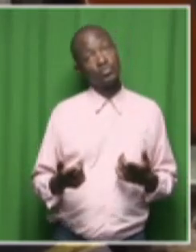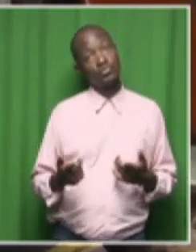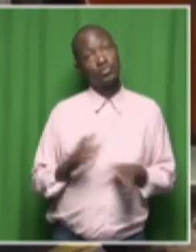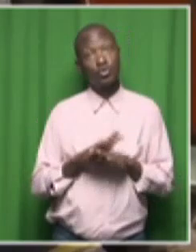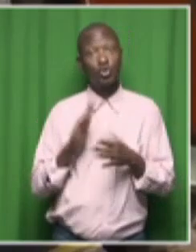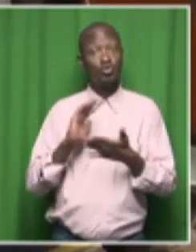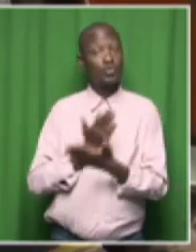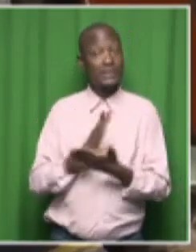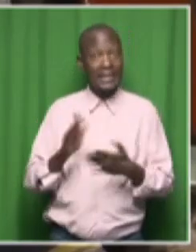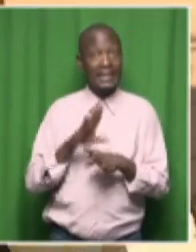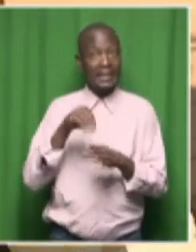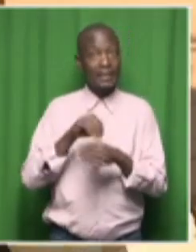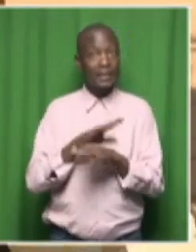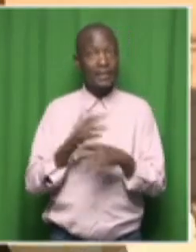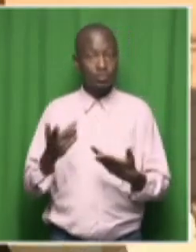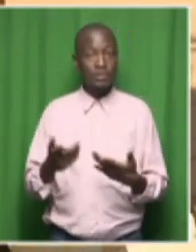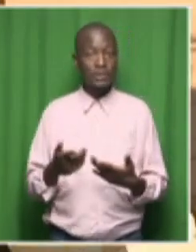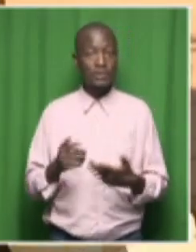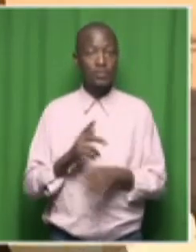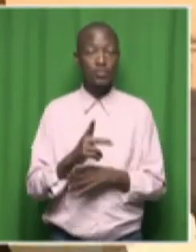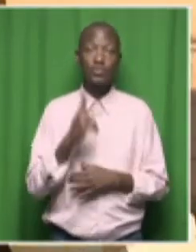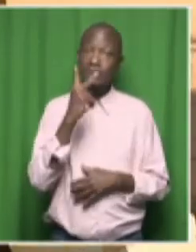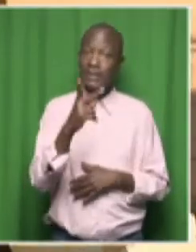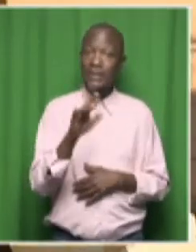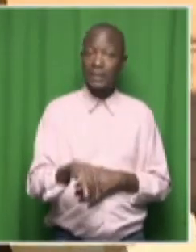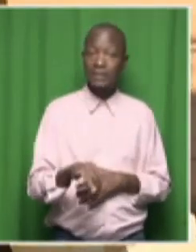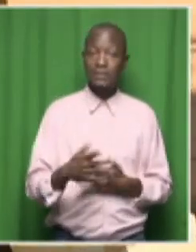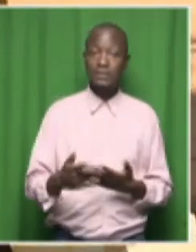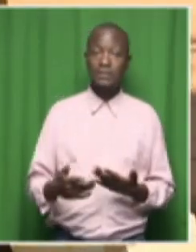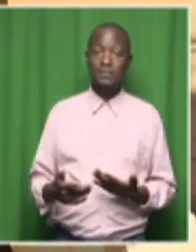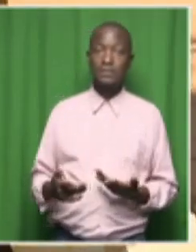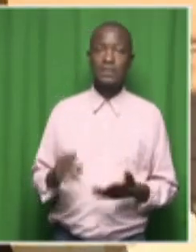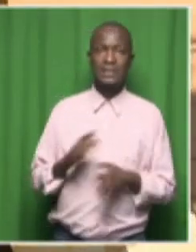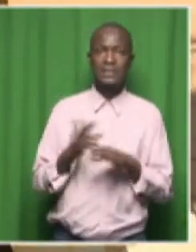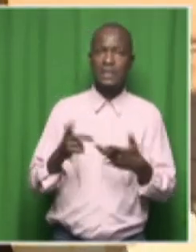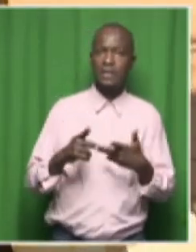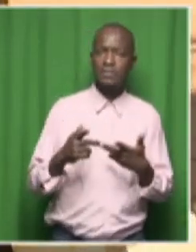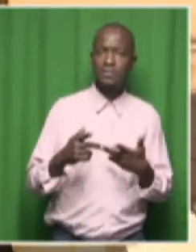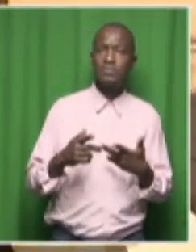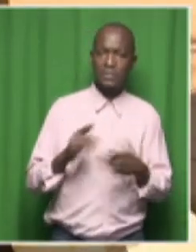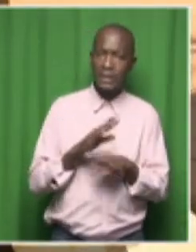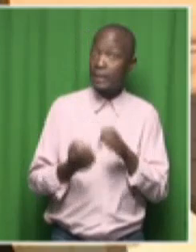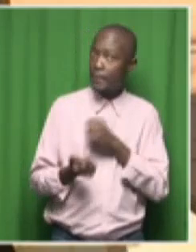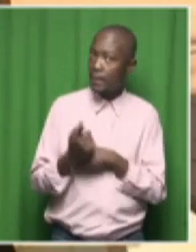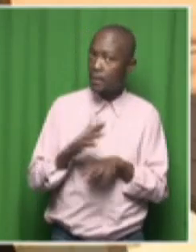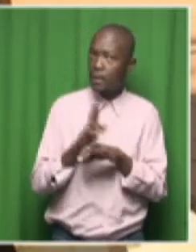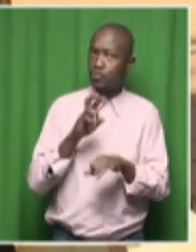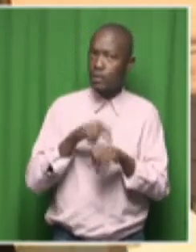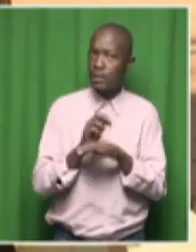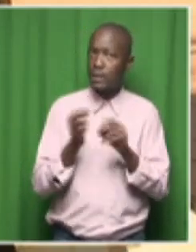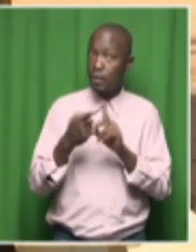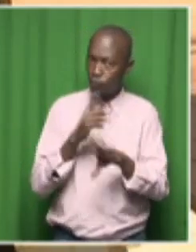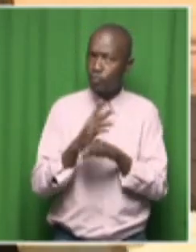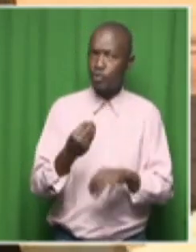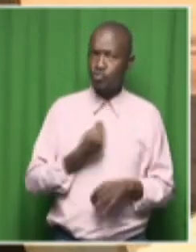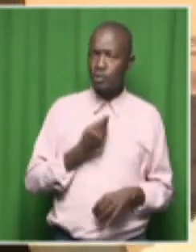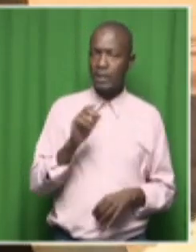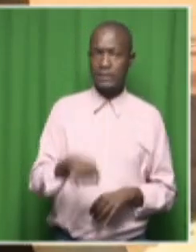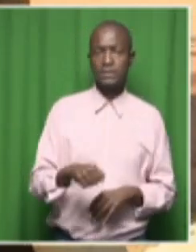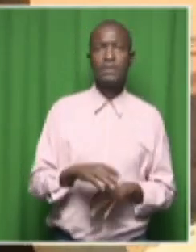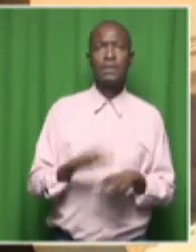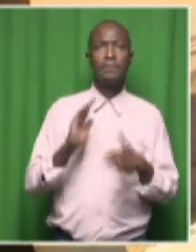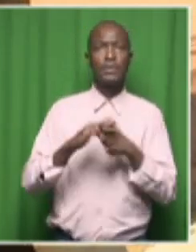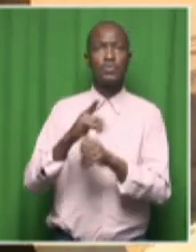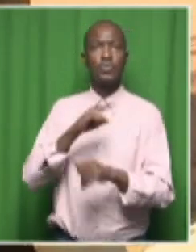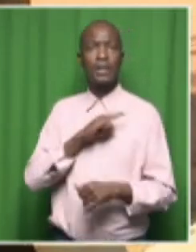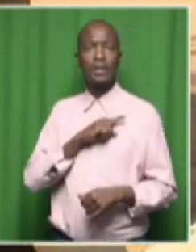sing in music. We see that now it's common. Almost like a resurgence that it's happening, and we need it to come from the youth. Because I mean, when we look at